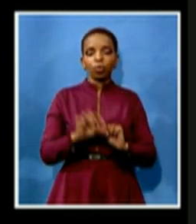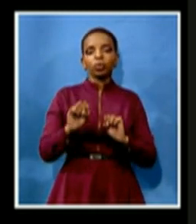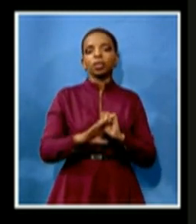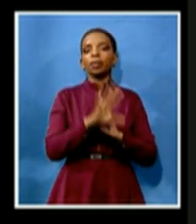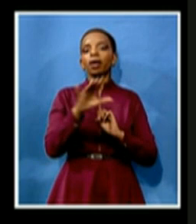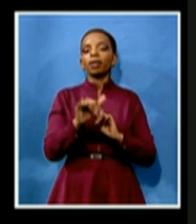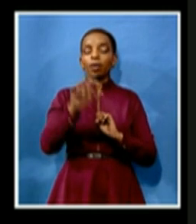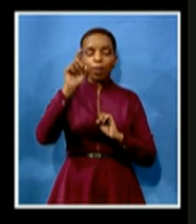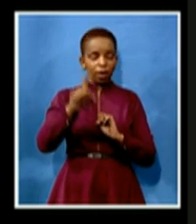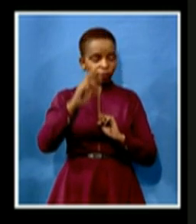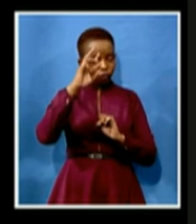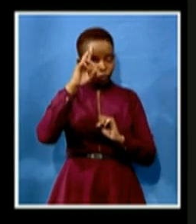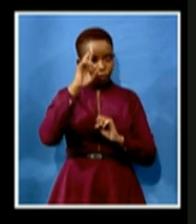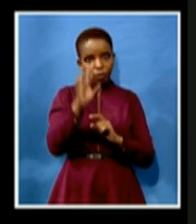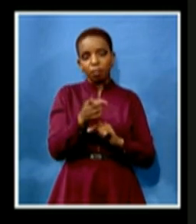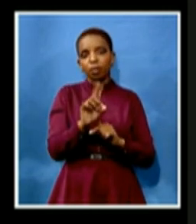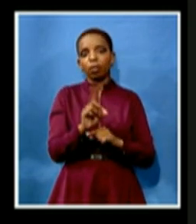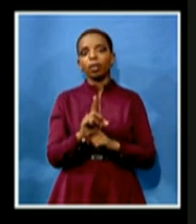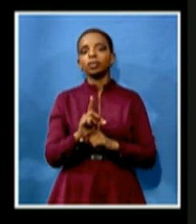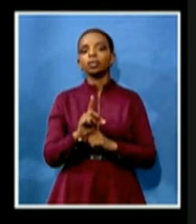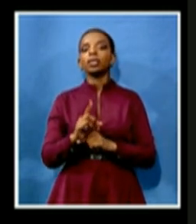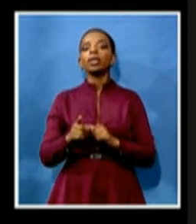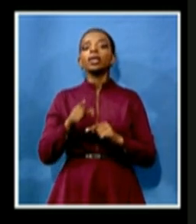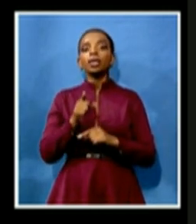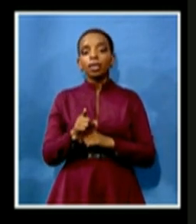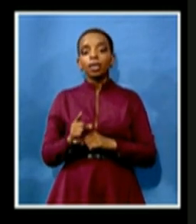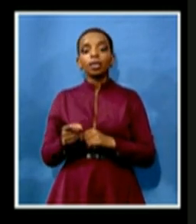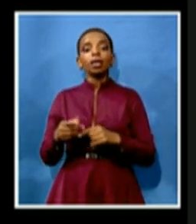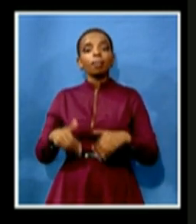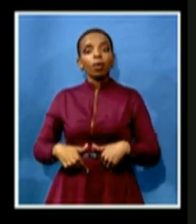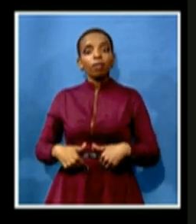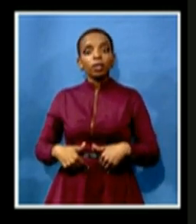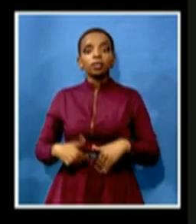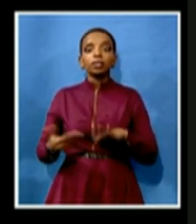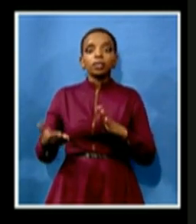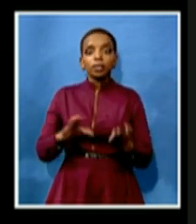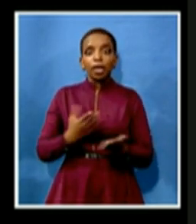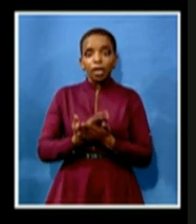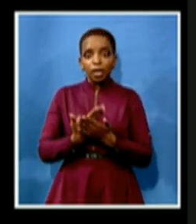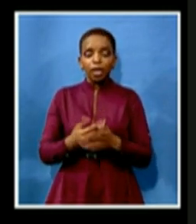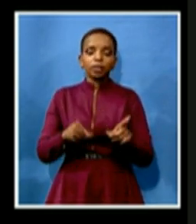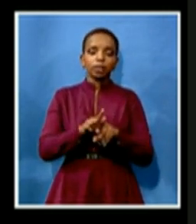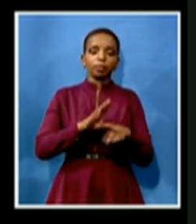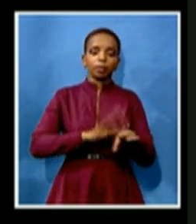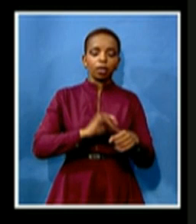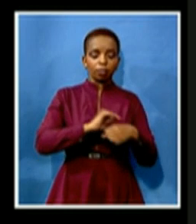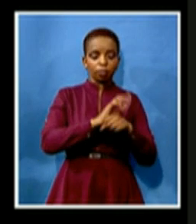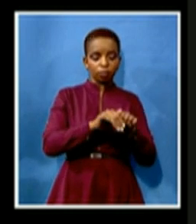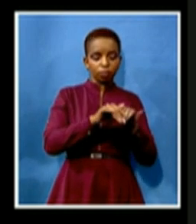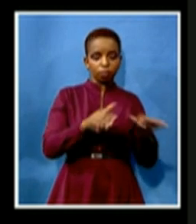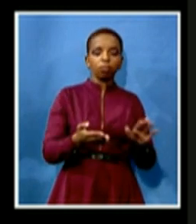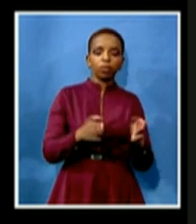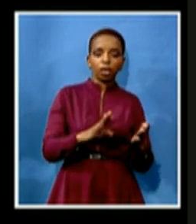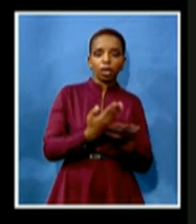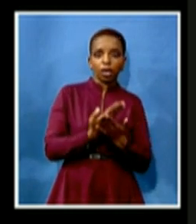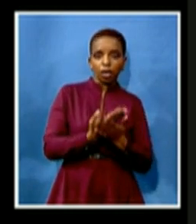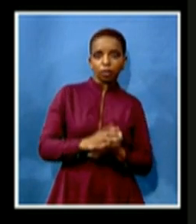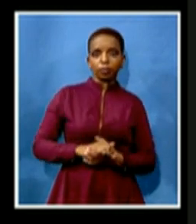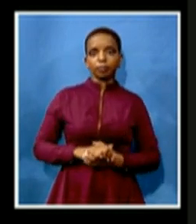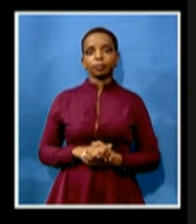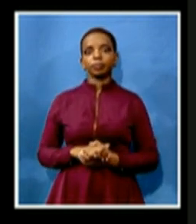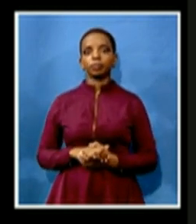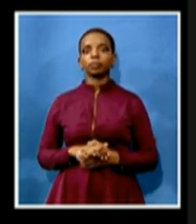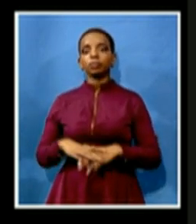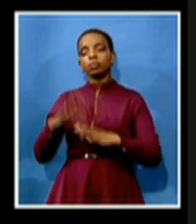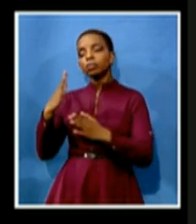well as viruses. Thank you very much, Nick. Sorry that you had short notice,